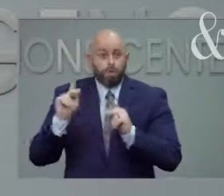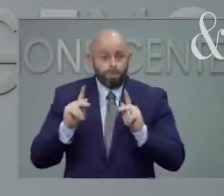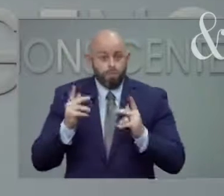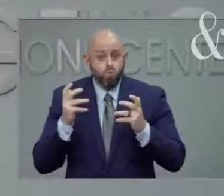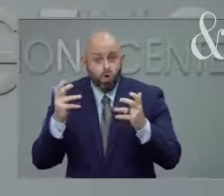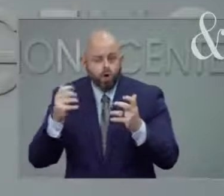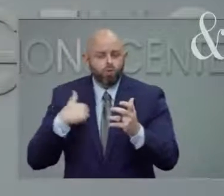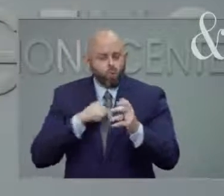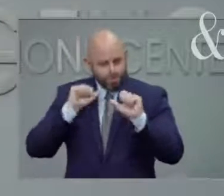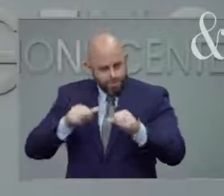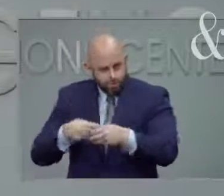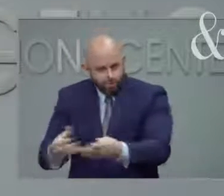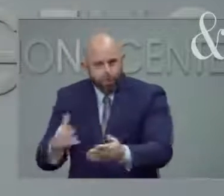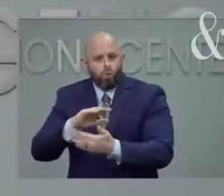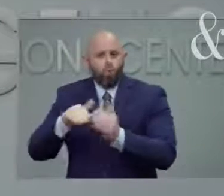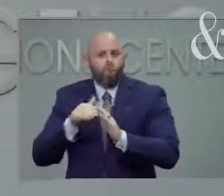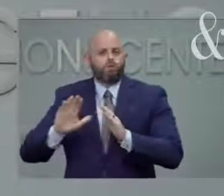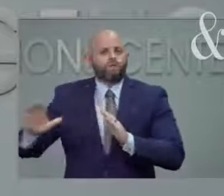out there. Thank you.